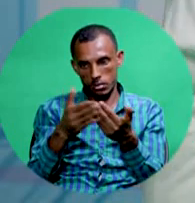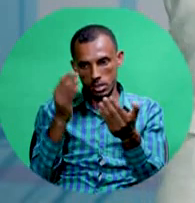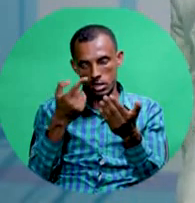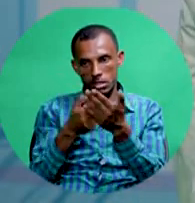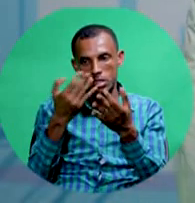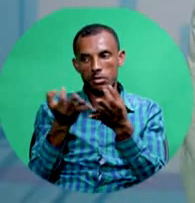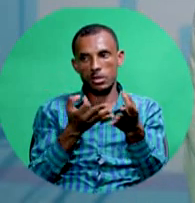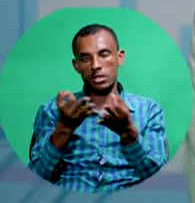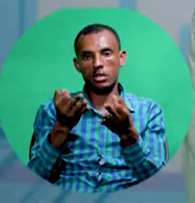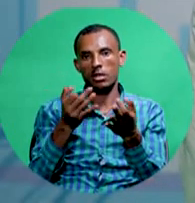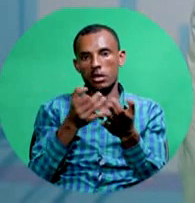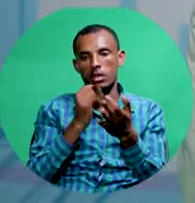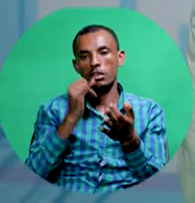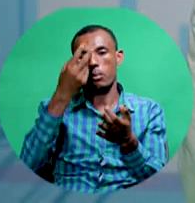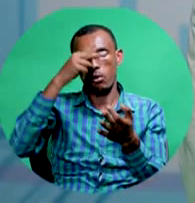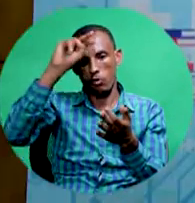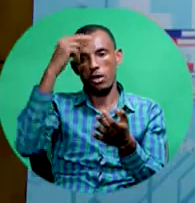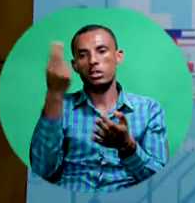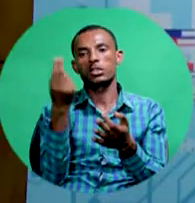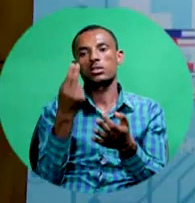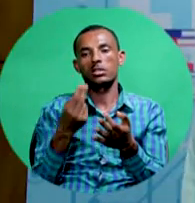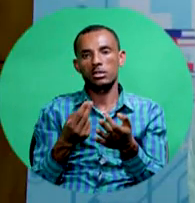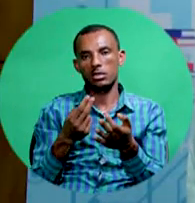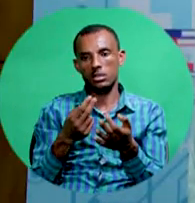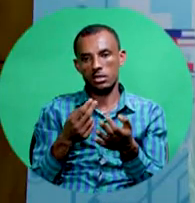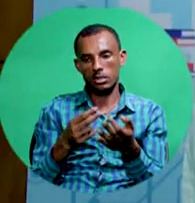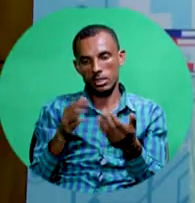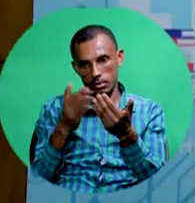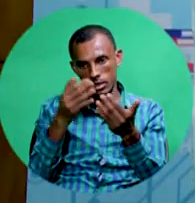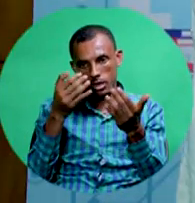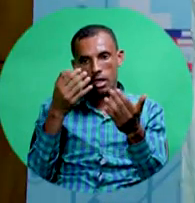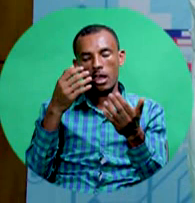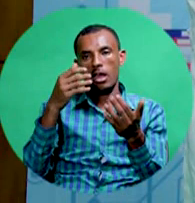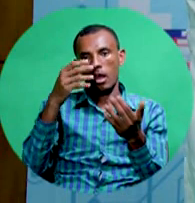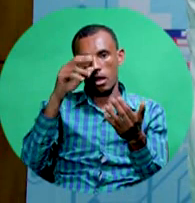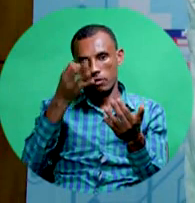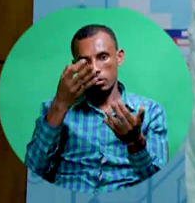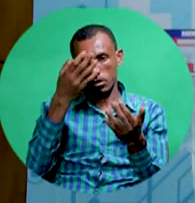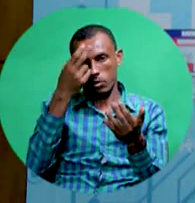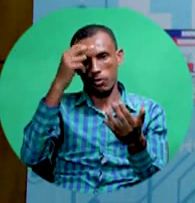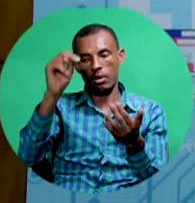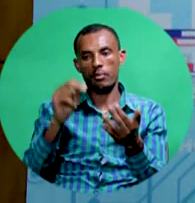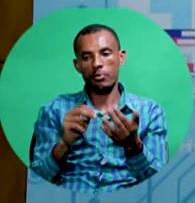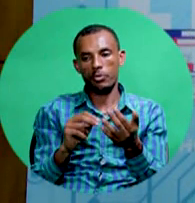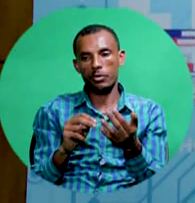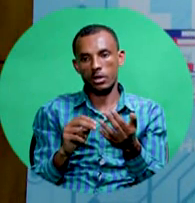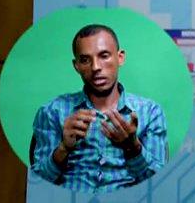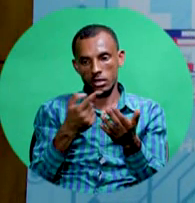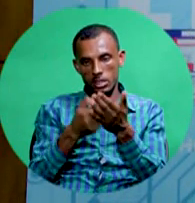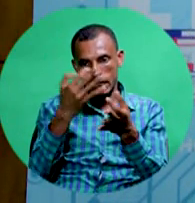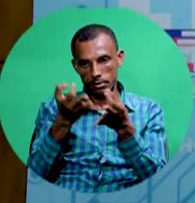expression because it is a power function, u the power of n du, simply x the power of n dx. So to integrate